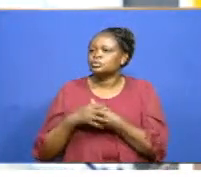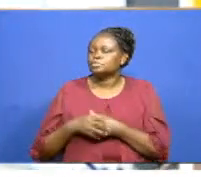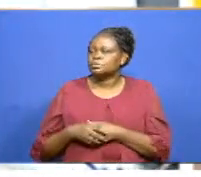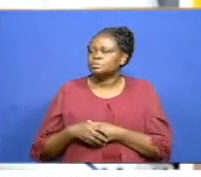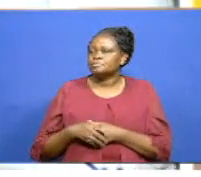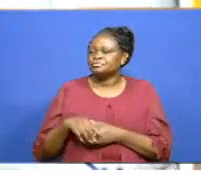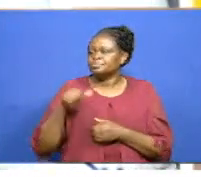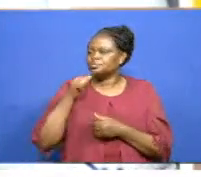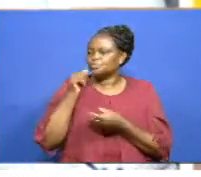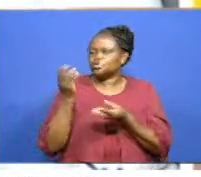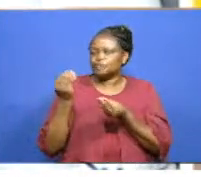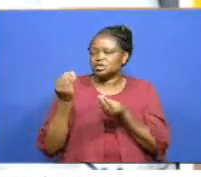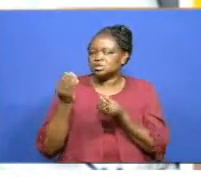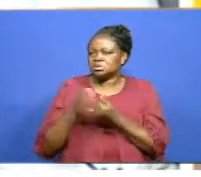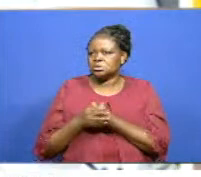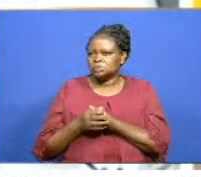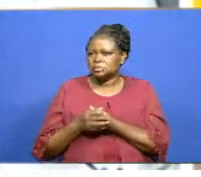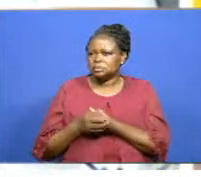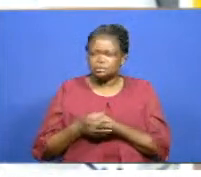it's not easy to just have that